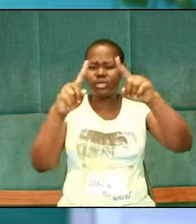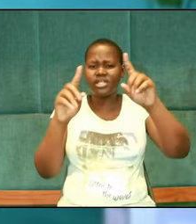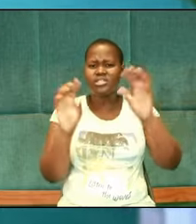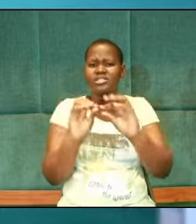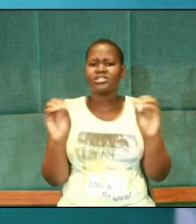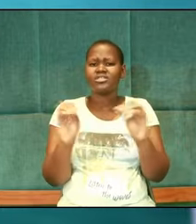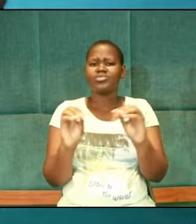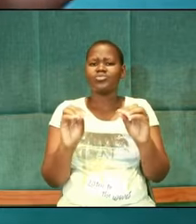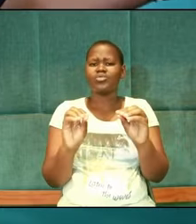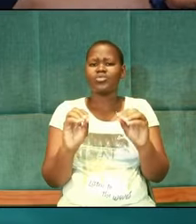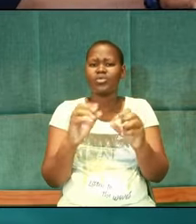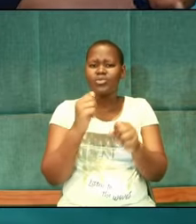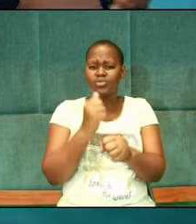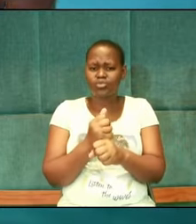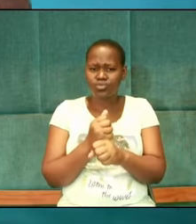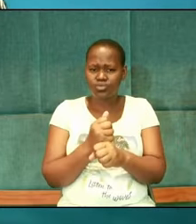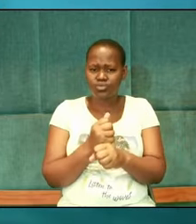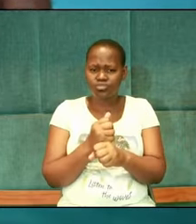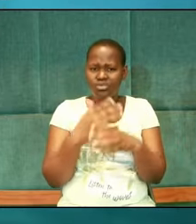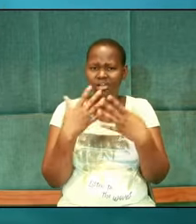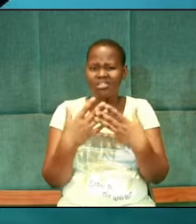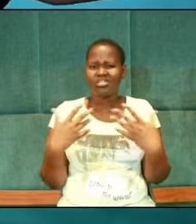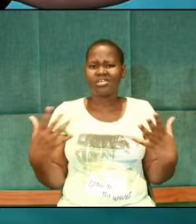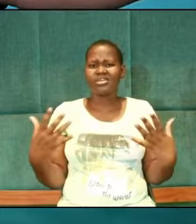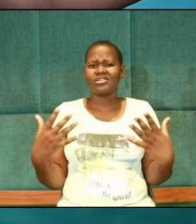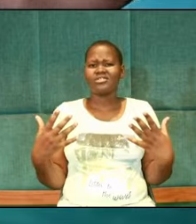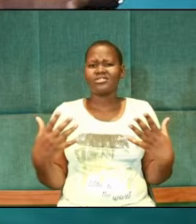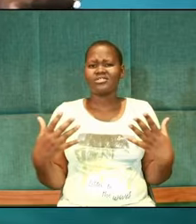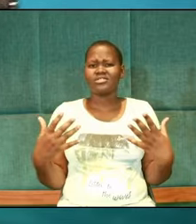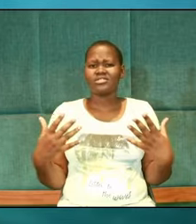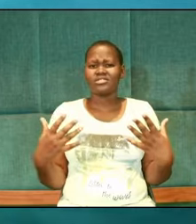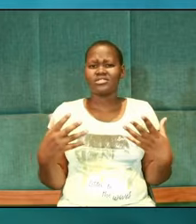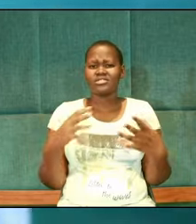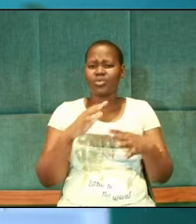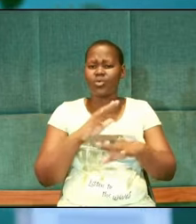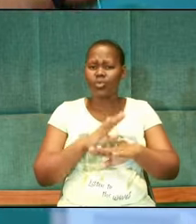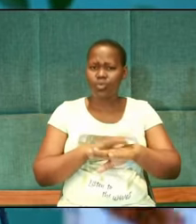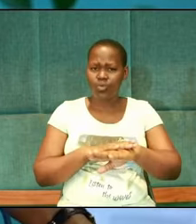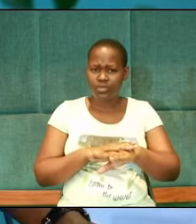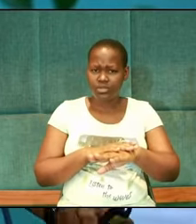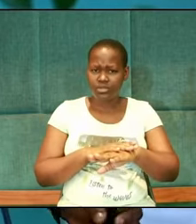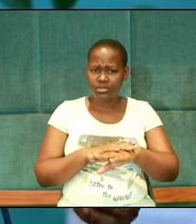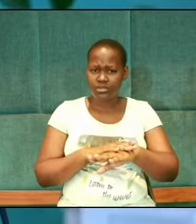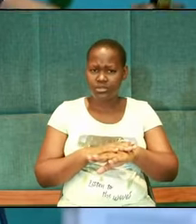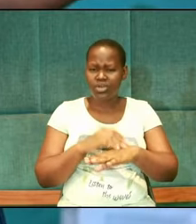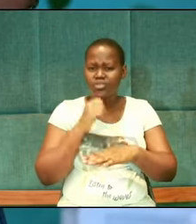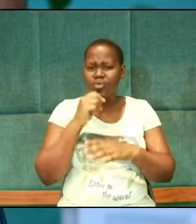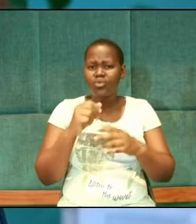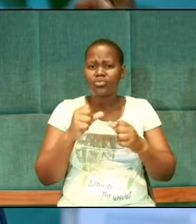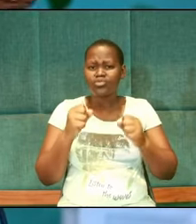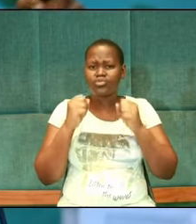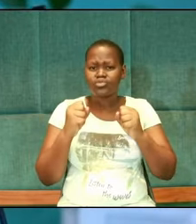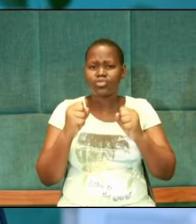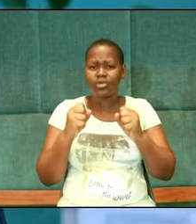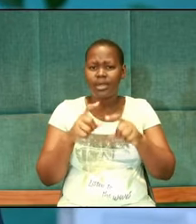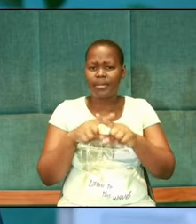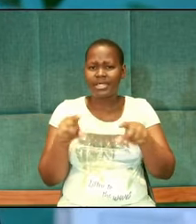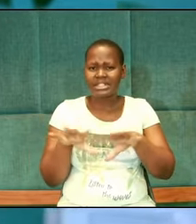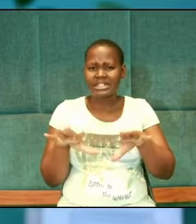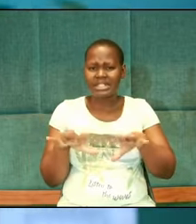and not doing exploit, great exploit, and is not strong, but is